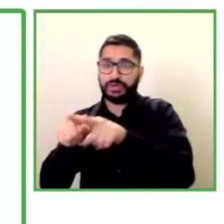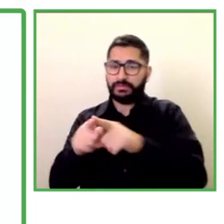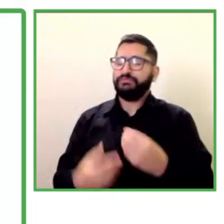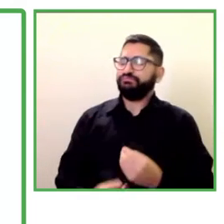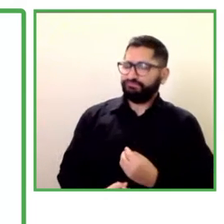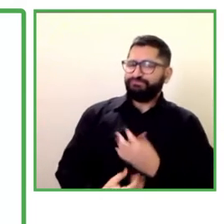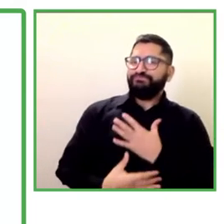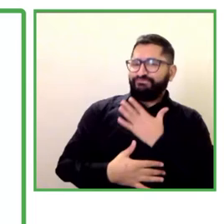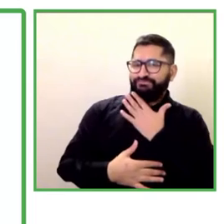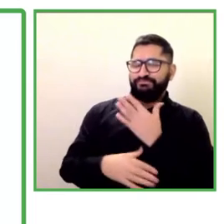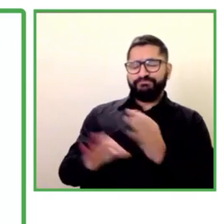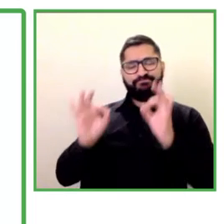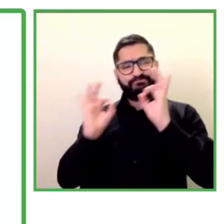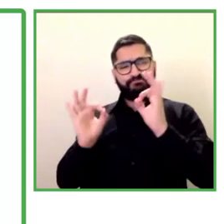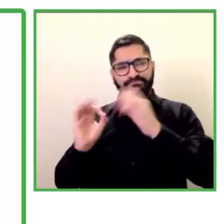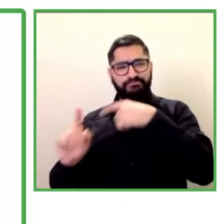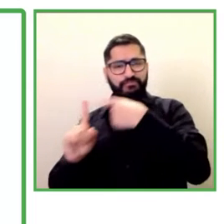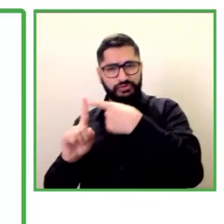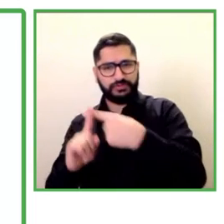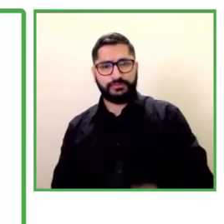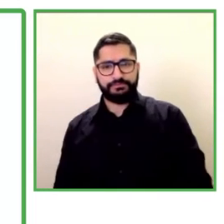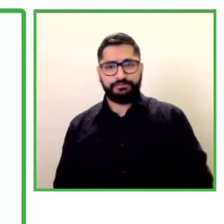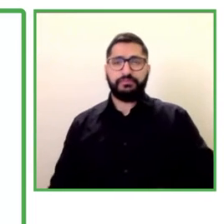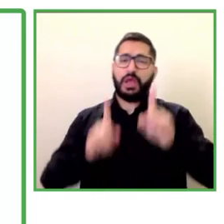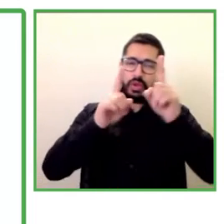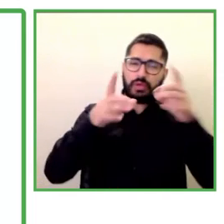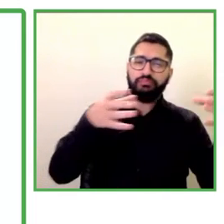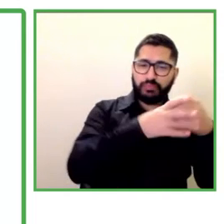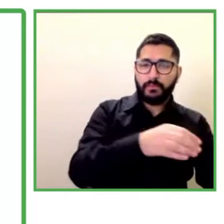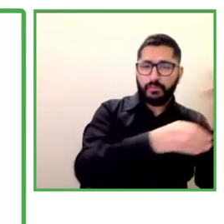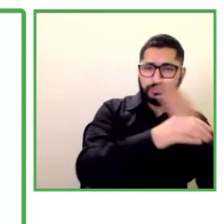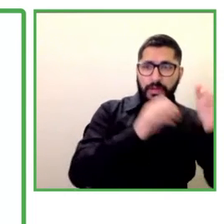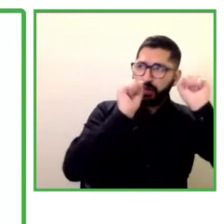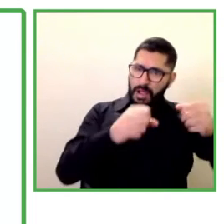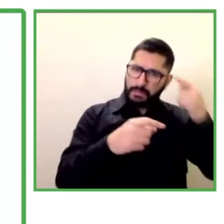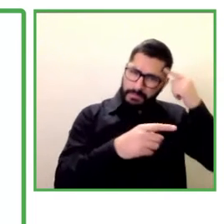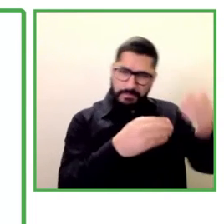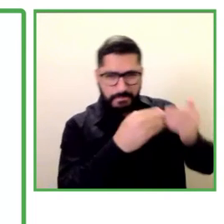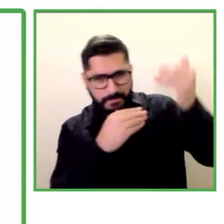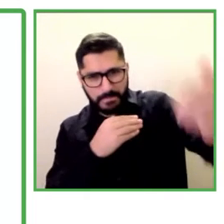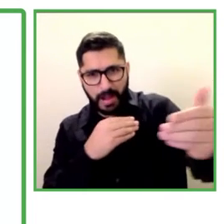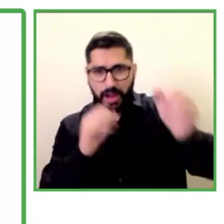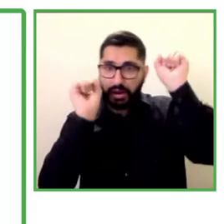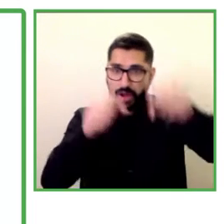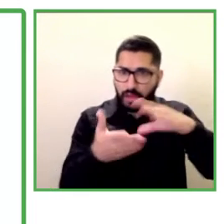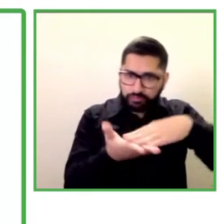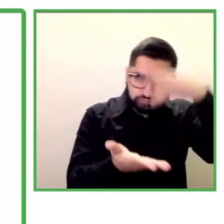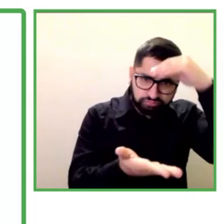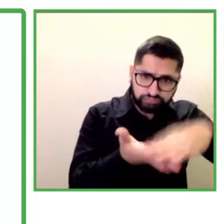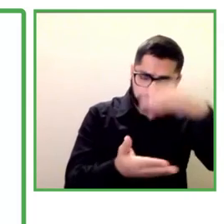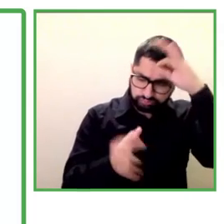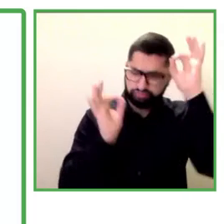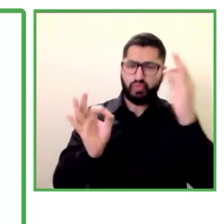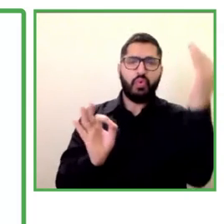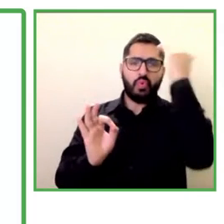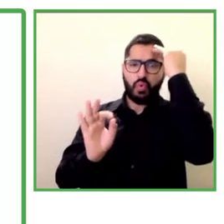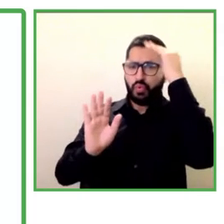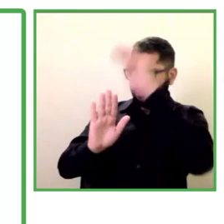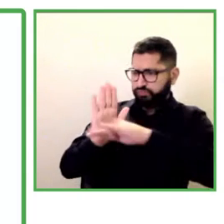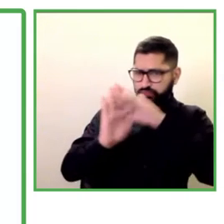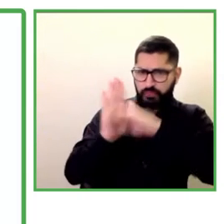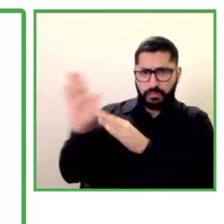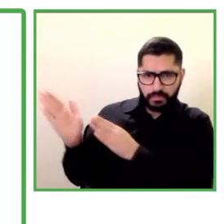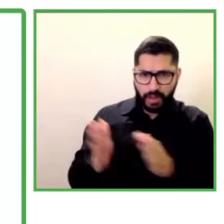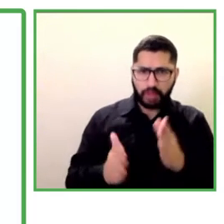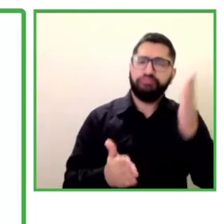this work. And lastly, we take what we've learned, we apply it and adapt it within our realities. Companies in Lorain